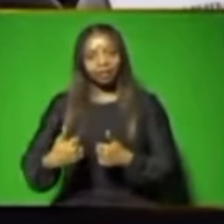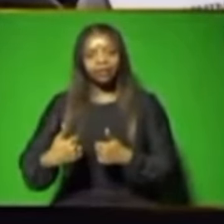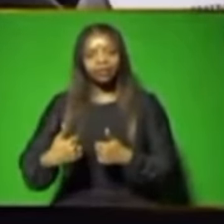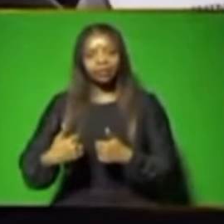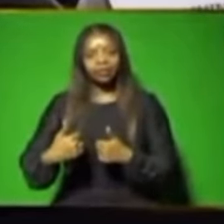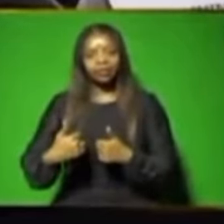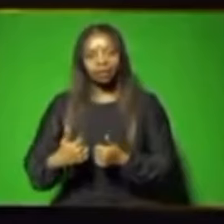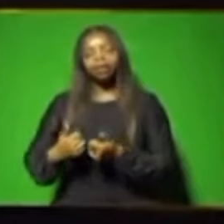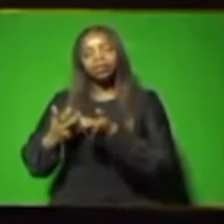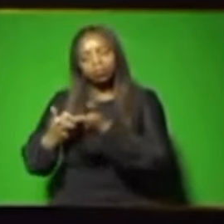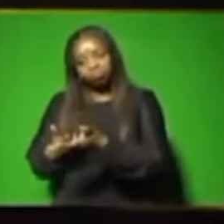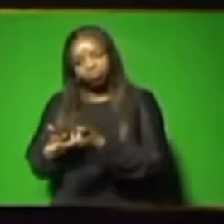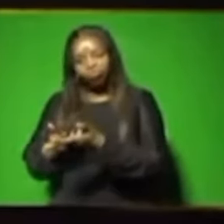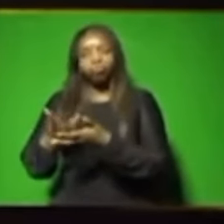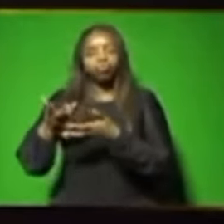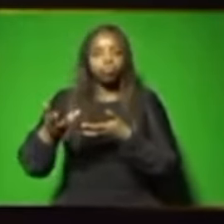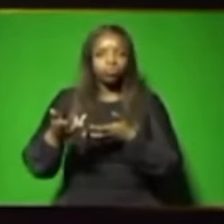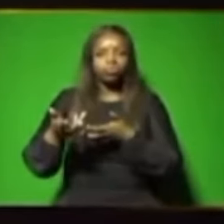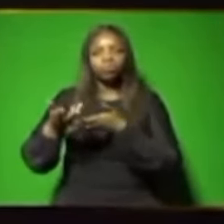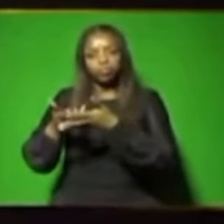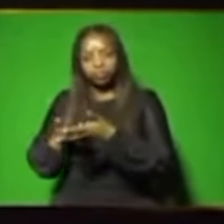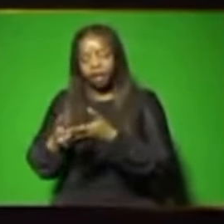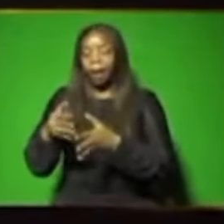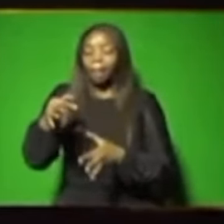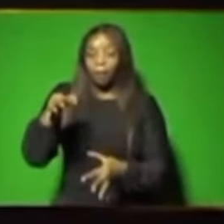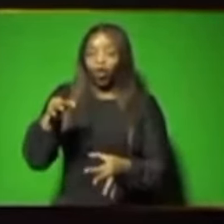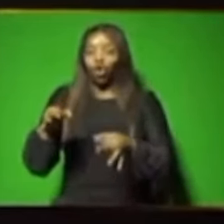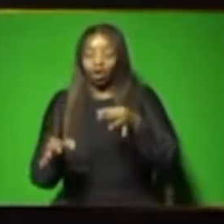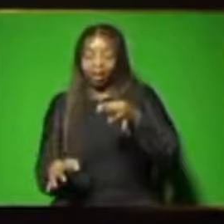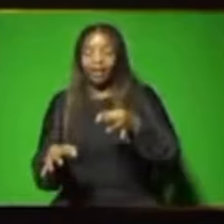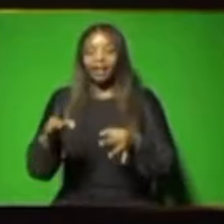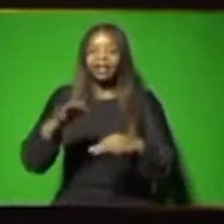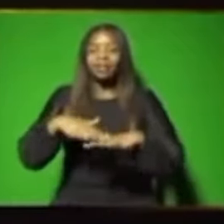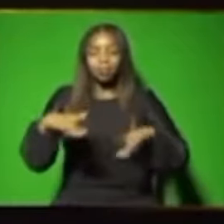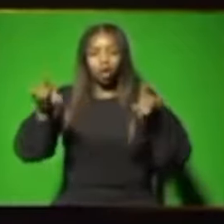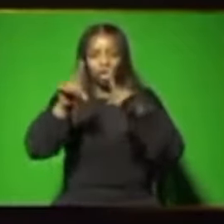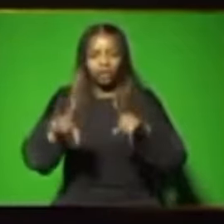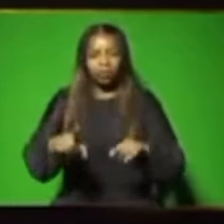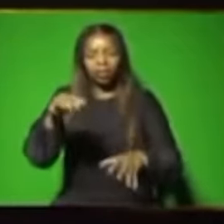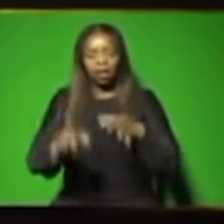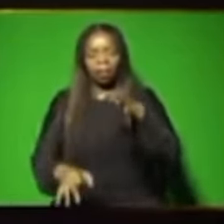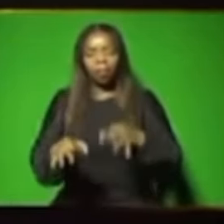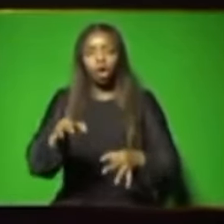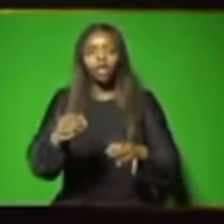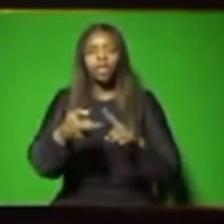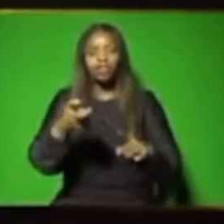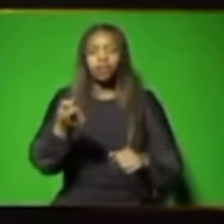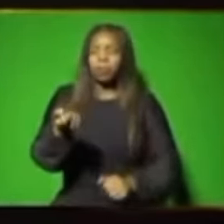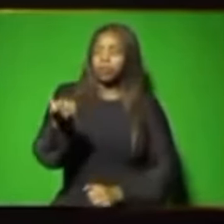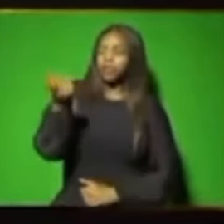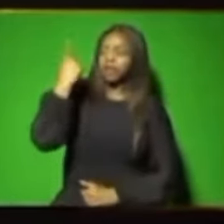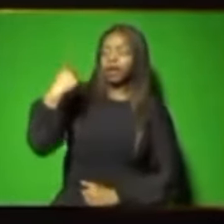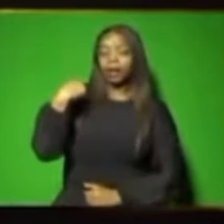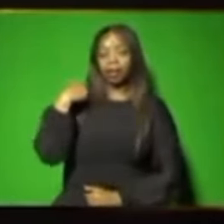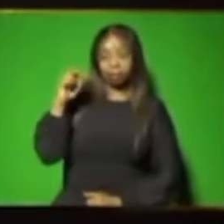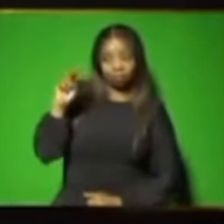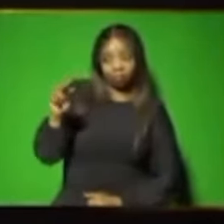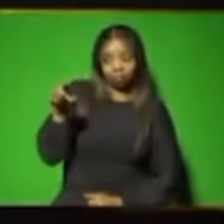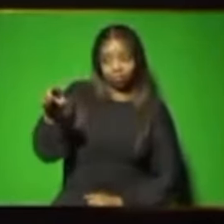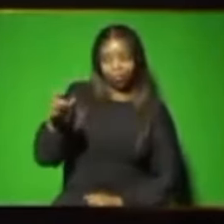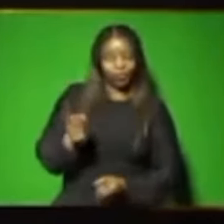Re bolele ka politiki, ga golo politiki yane ya kgale. E ke bonang gore a o e